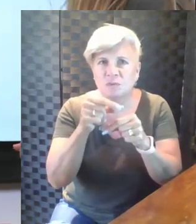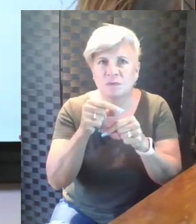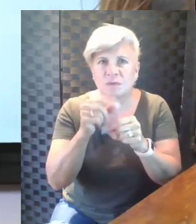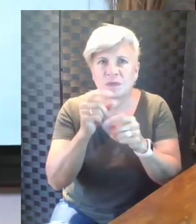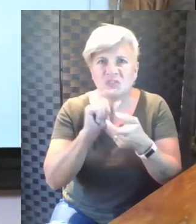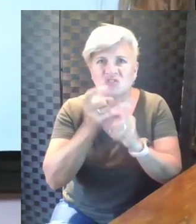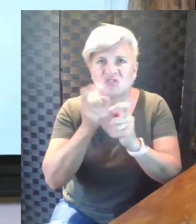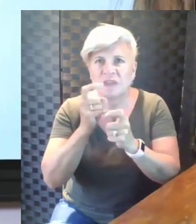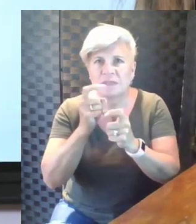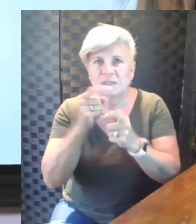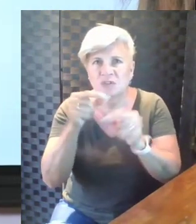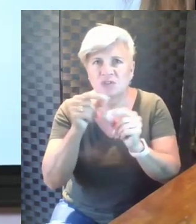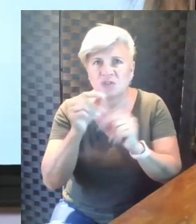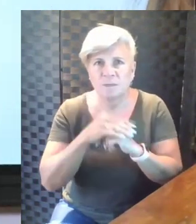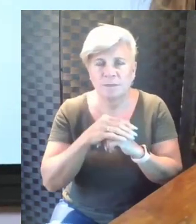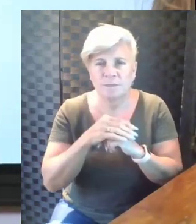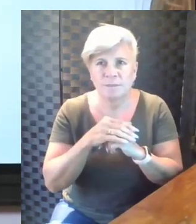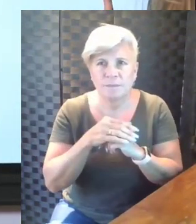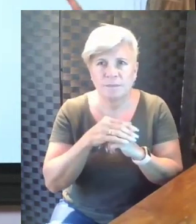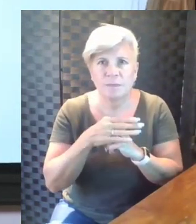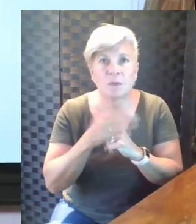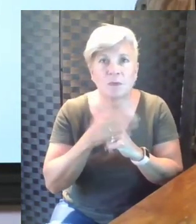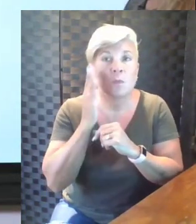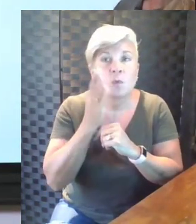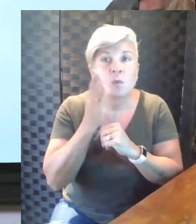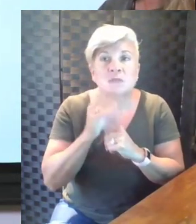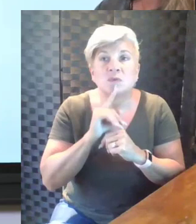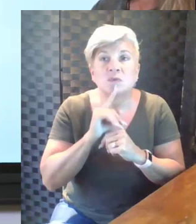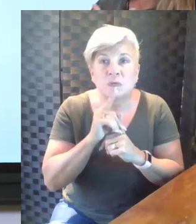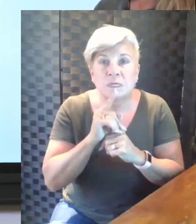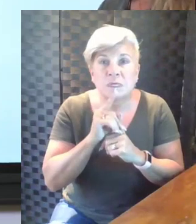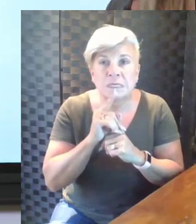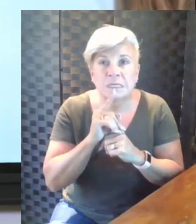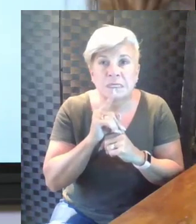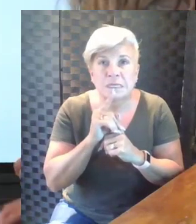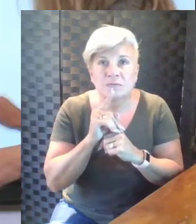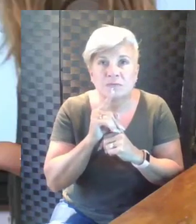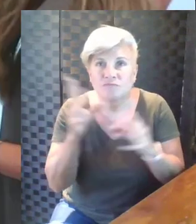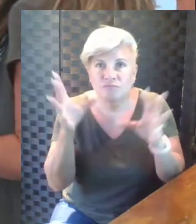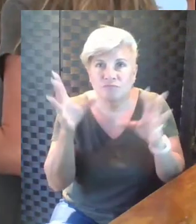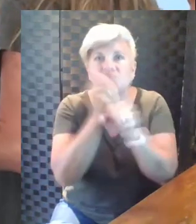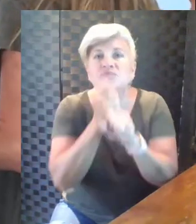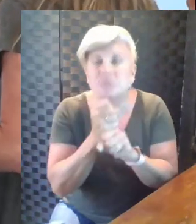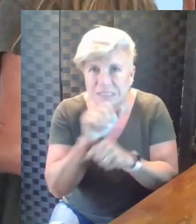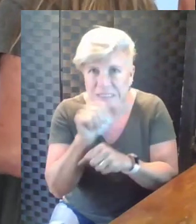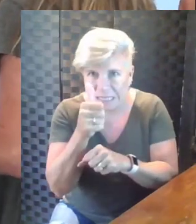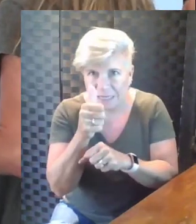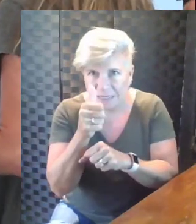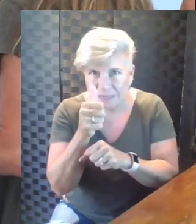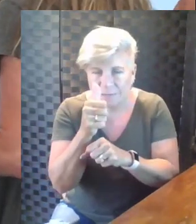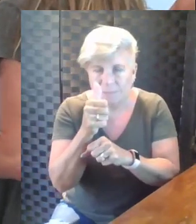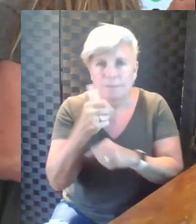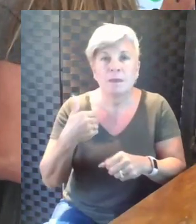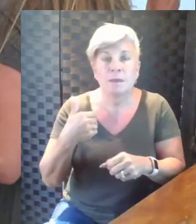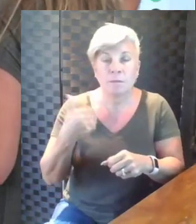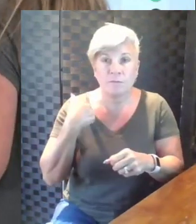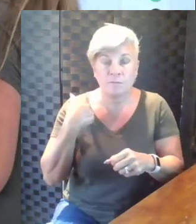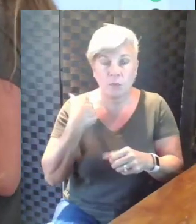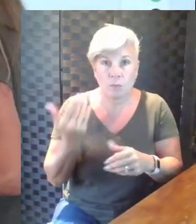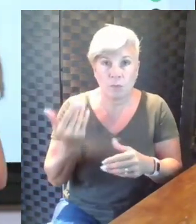those to some cubes. And we're going to actually wrangle in our 10 So before we had,